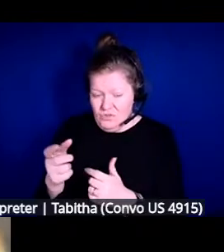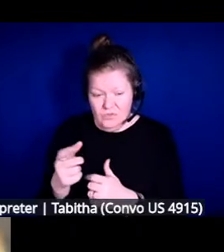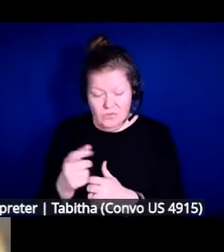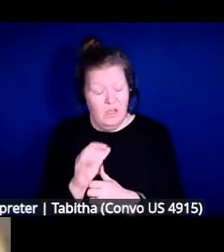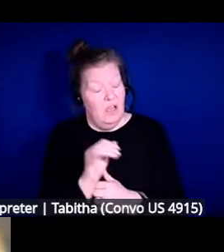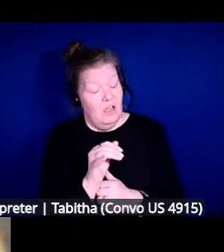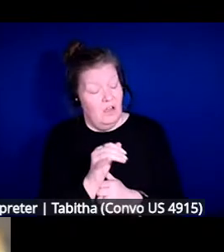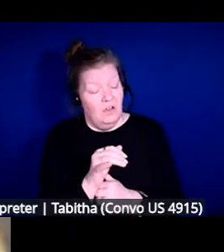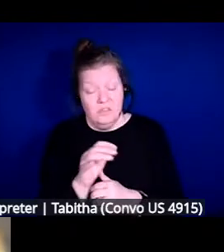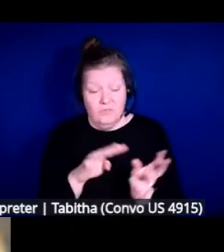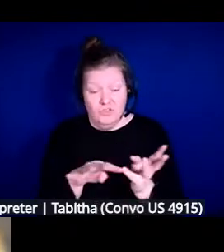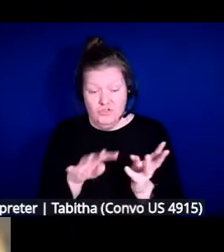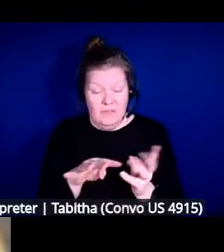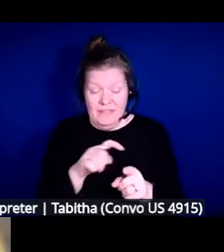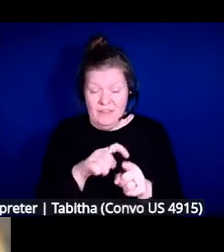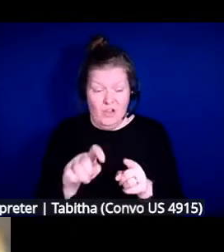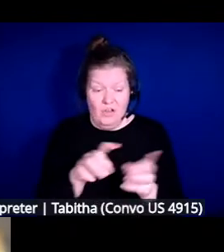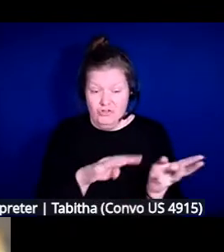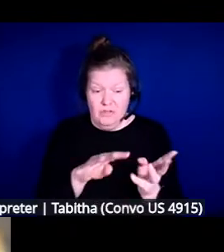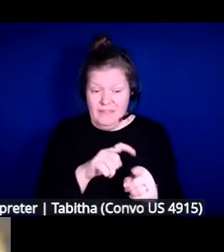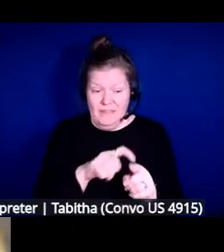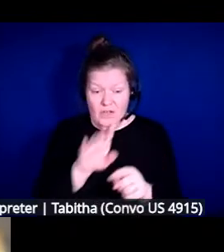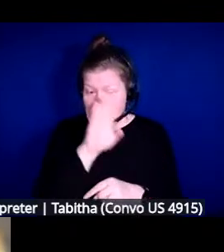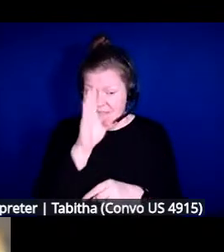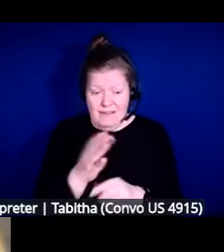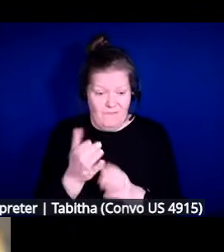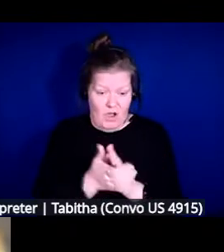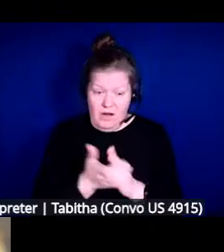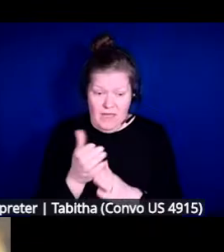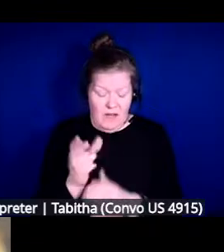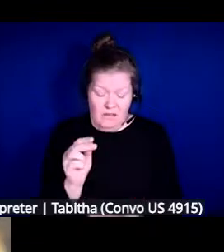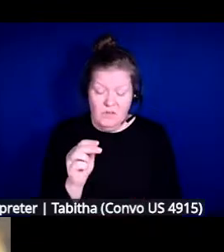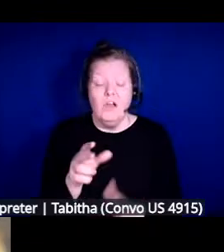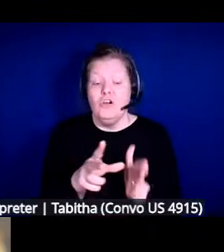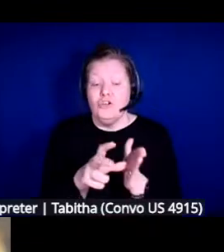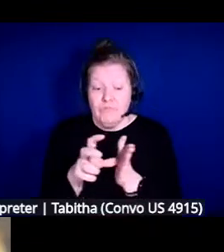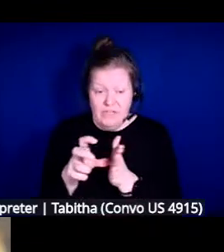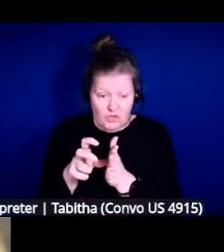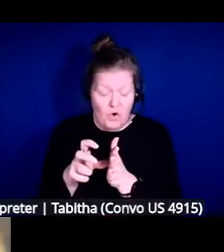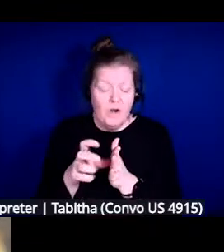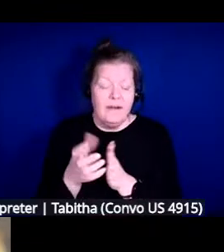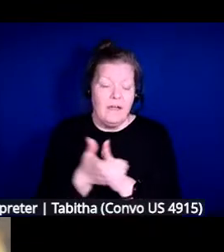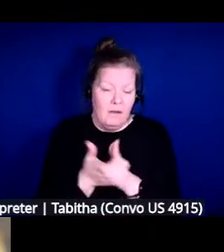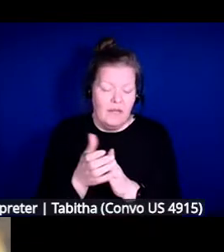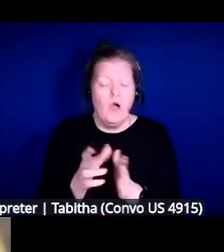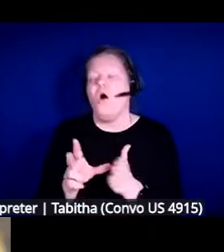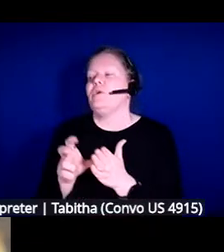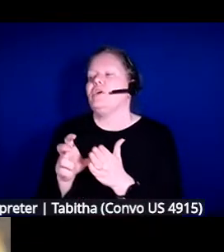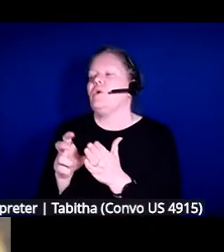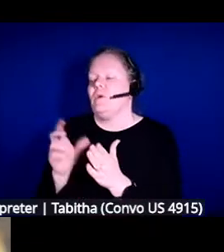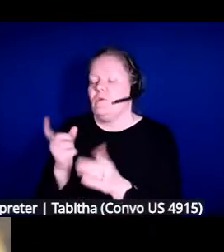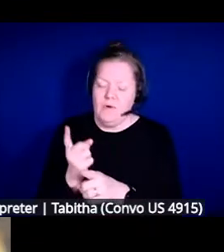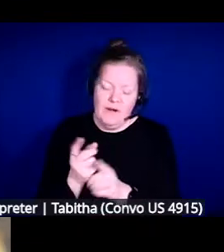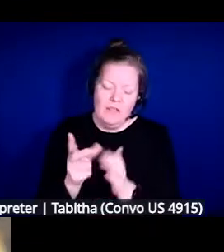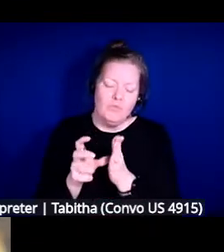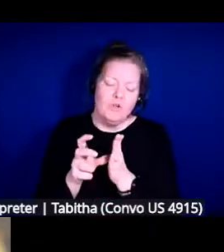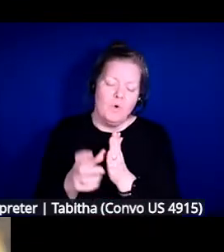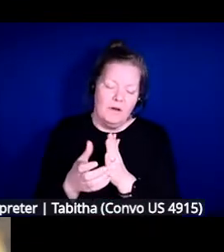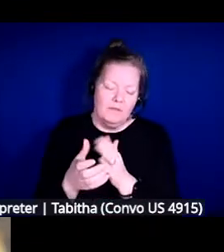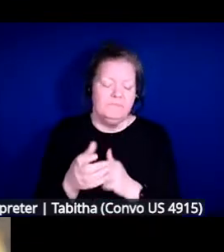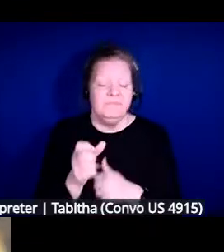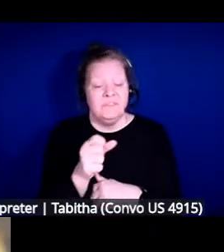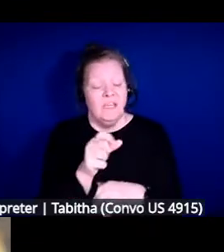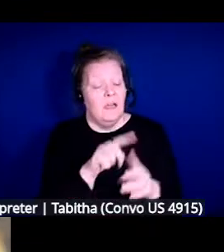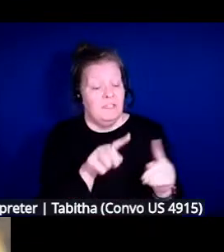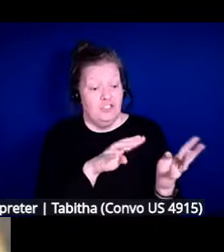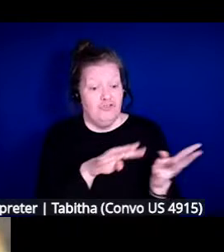Oh, Streaming the calls has never been automatic. The recording of the calls is automatic because that's how recording. it's All set. right, the recording of the calls. But